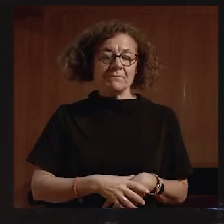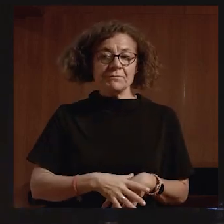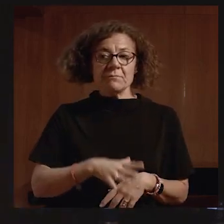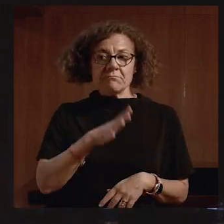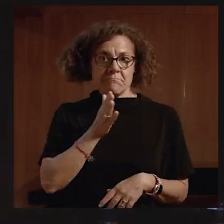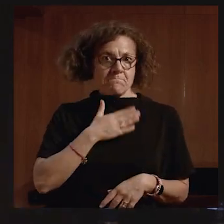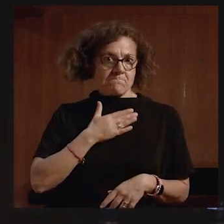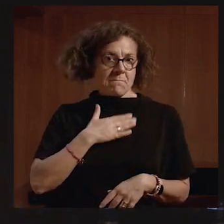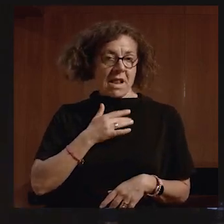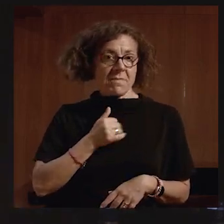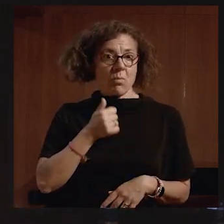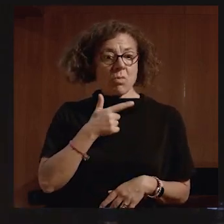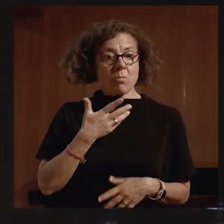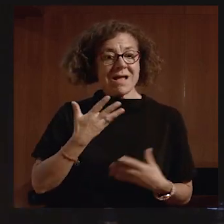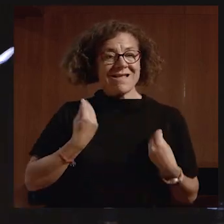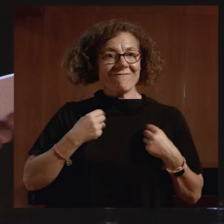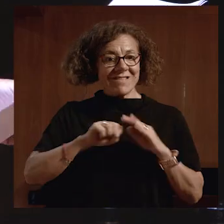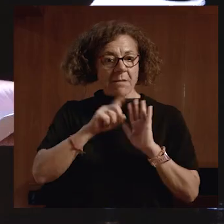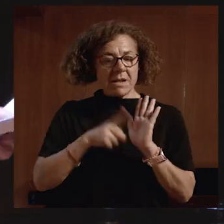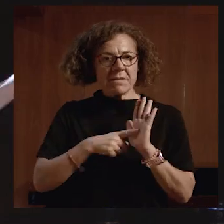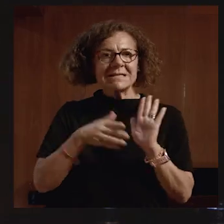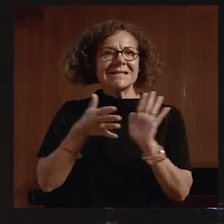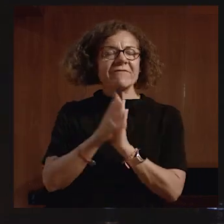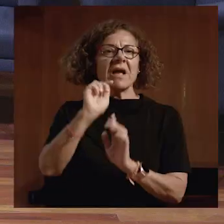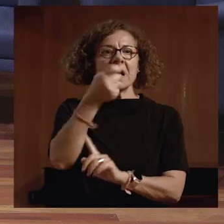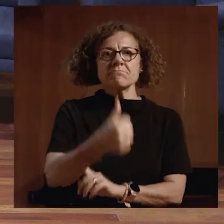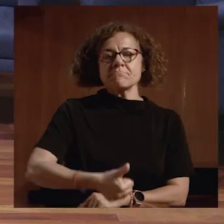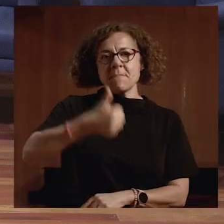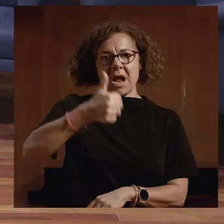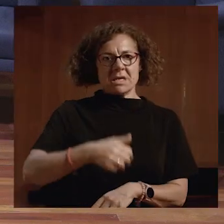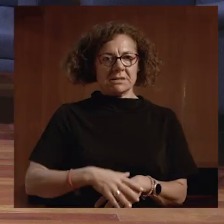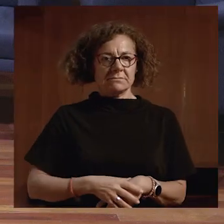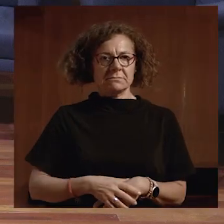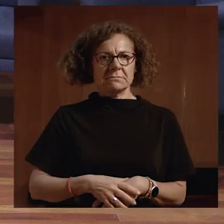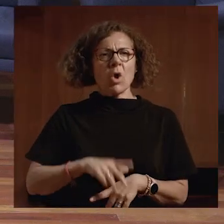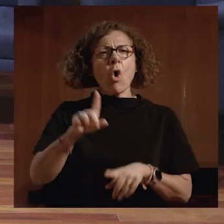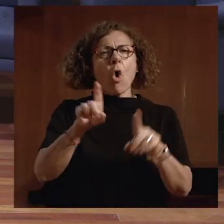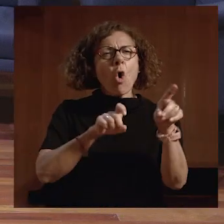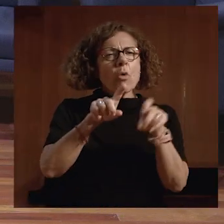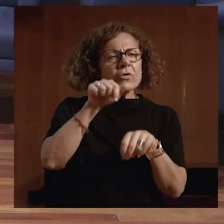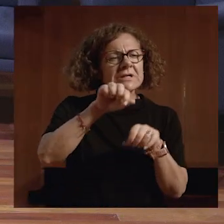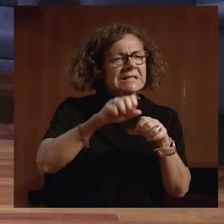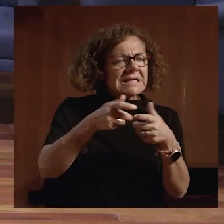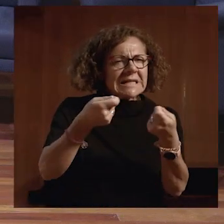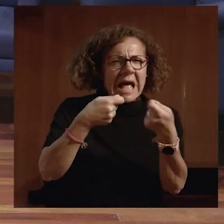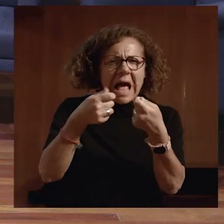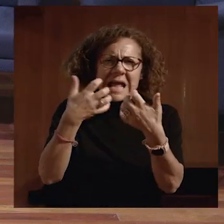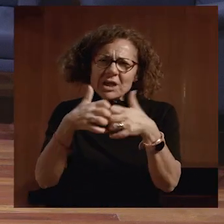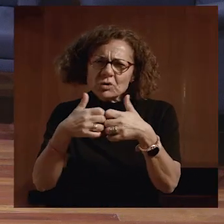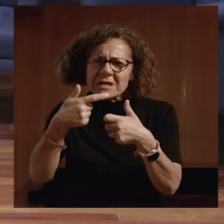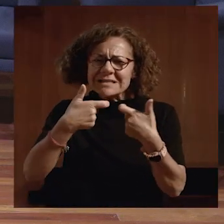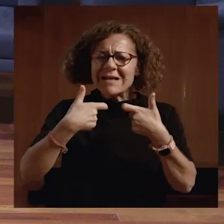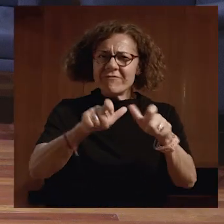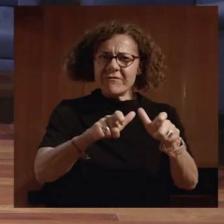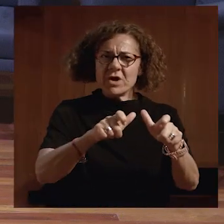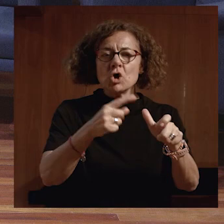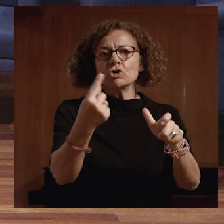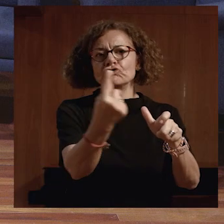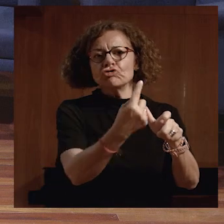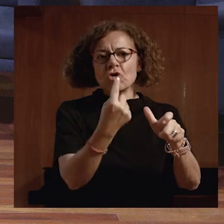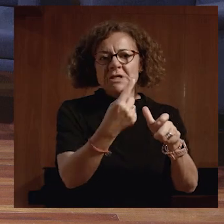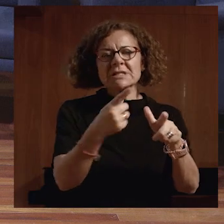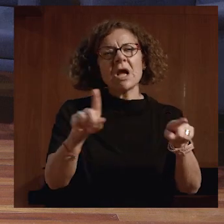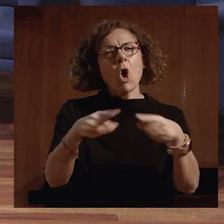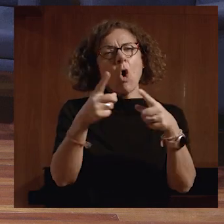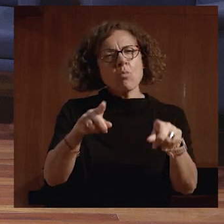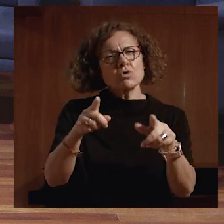be. There are so many options in this industry. Solo, chamber, orchestral,